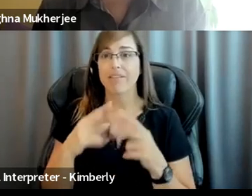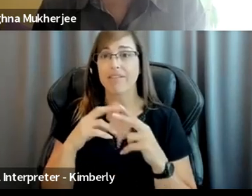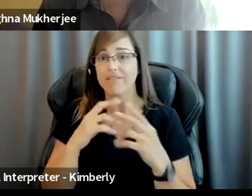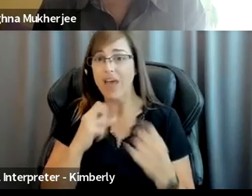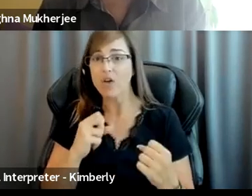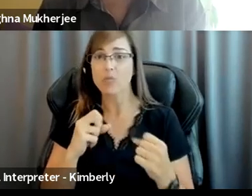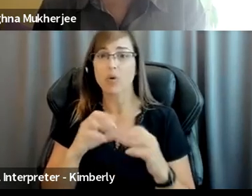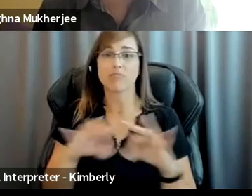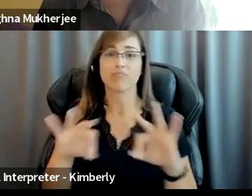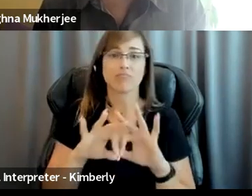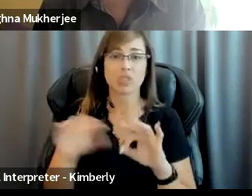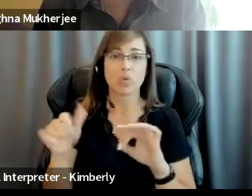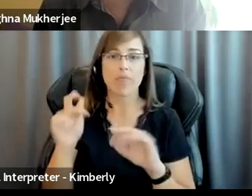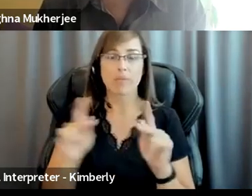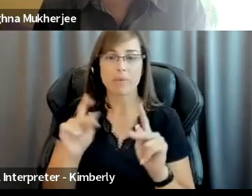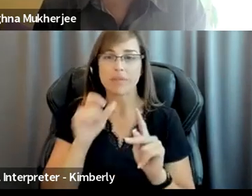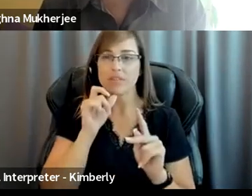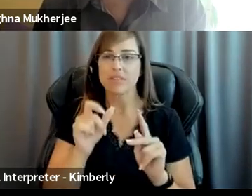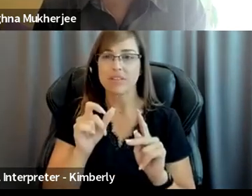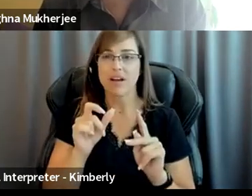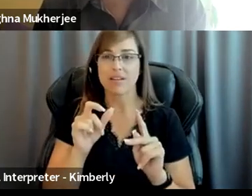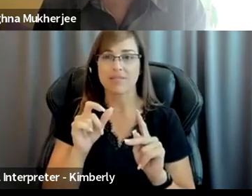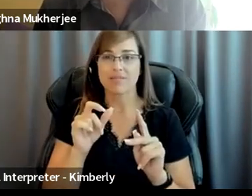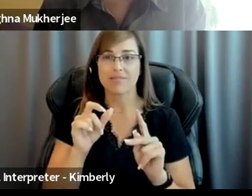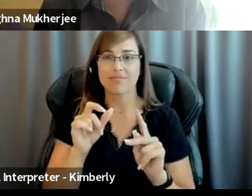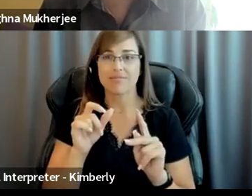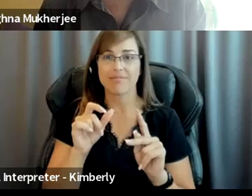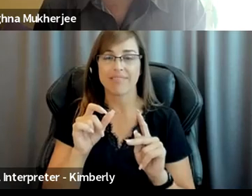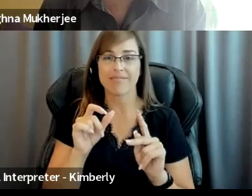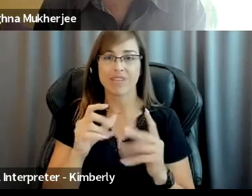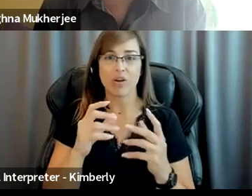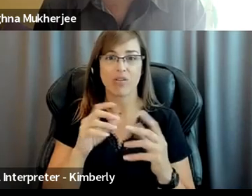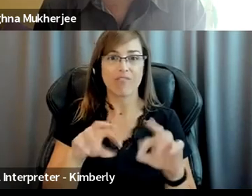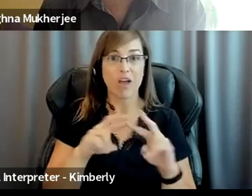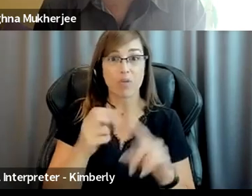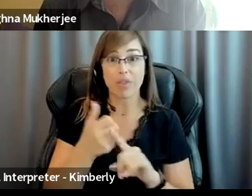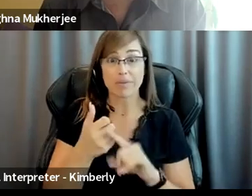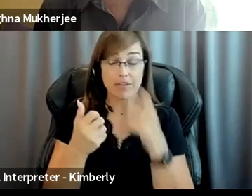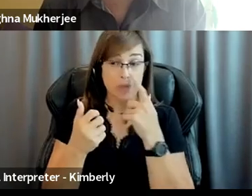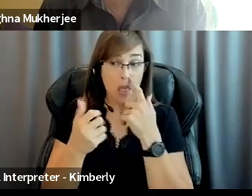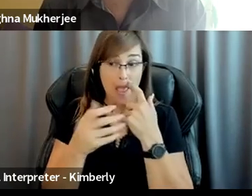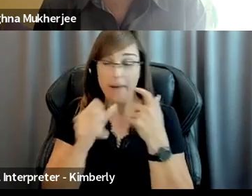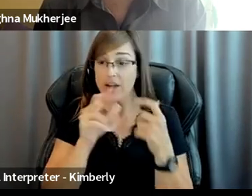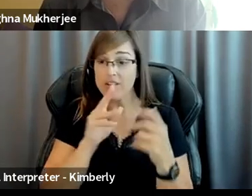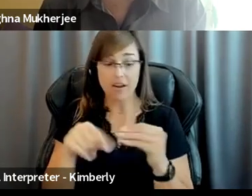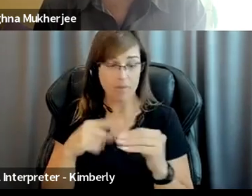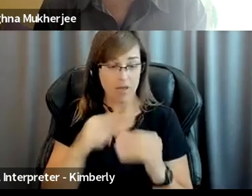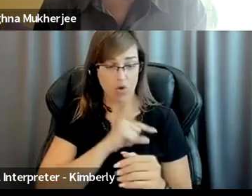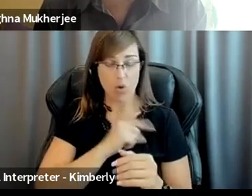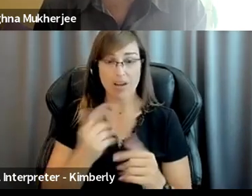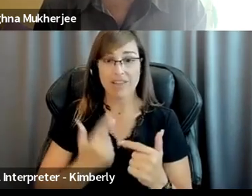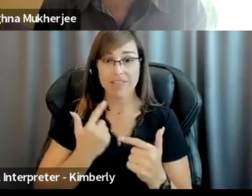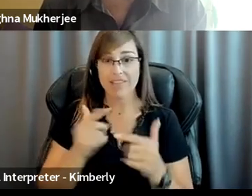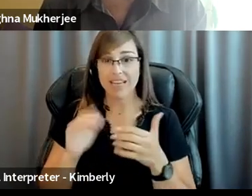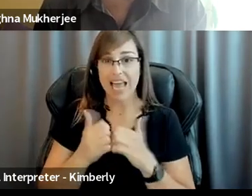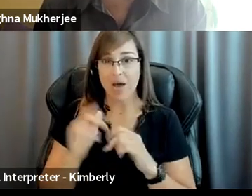to other people rather than intrinsically valuable themselves, and not talking about quality of life in the way that people talk